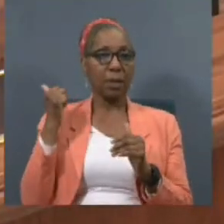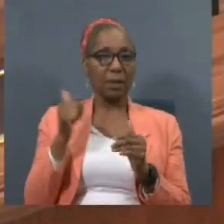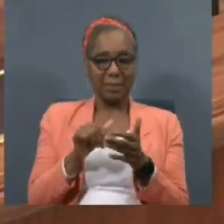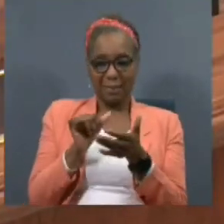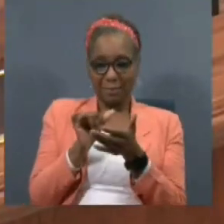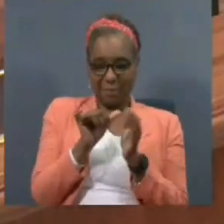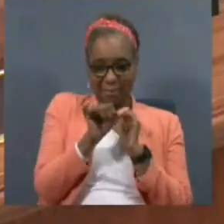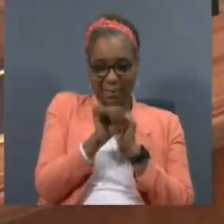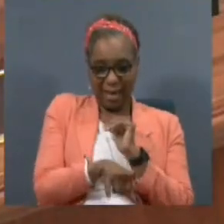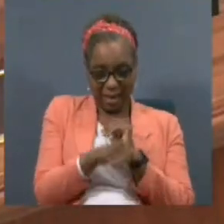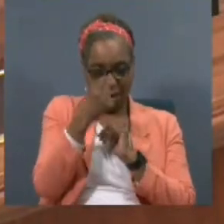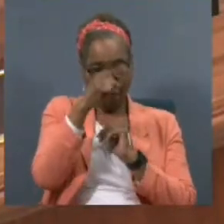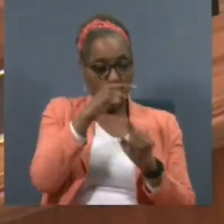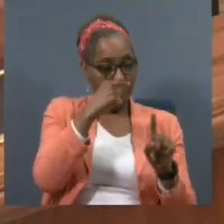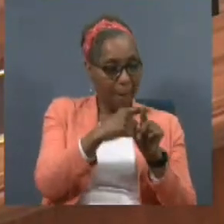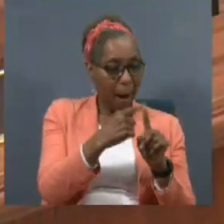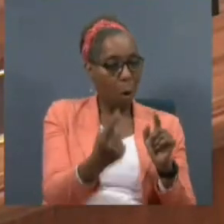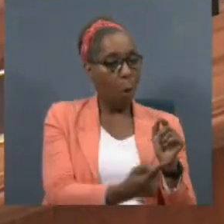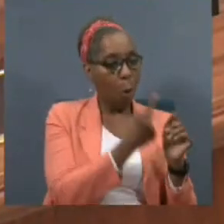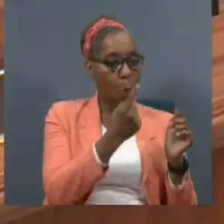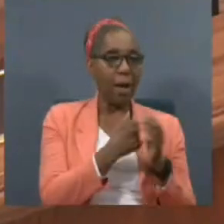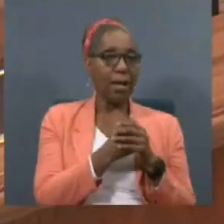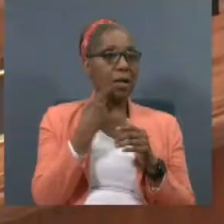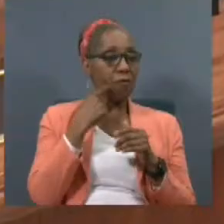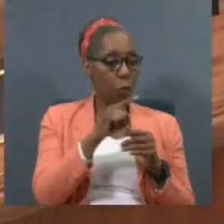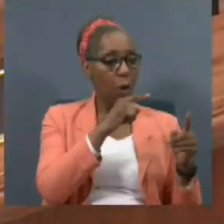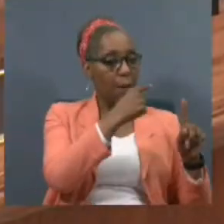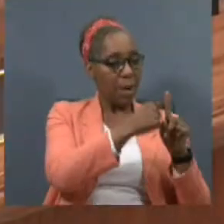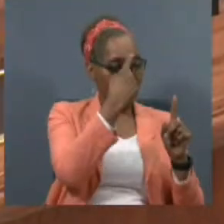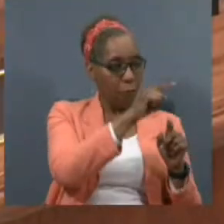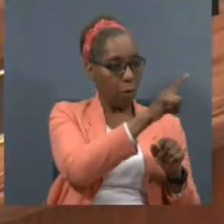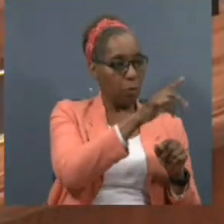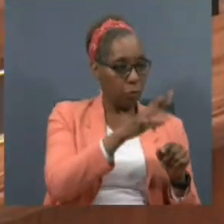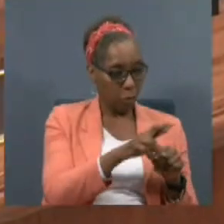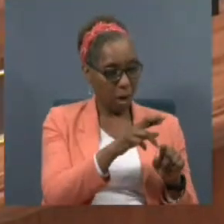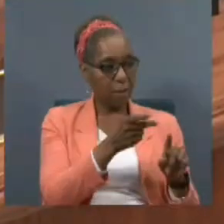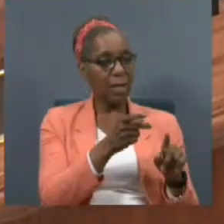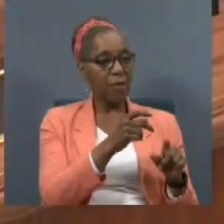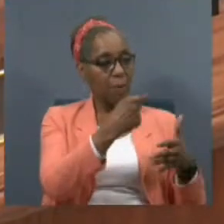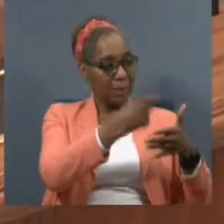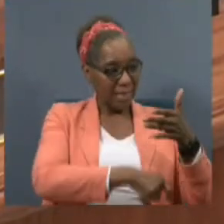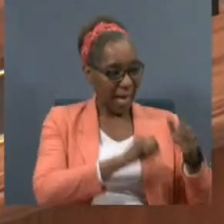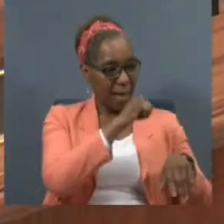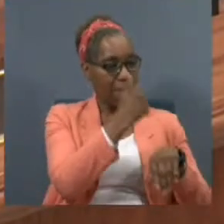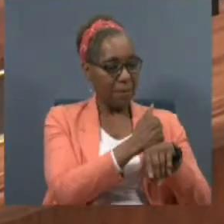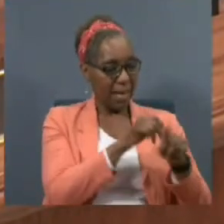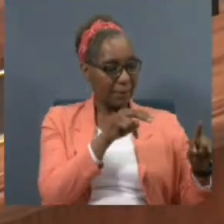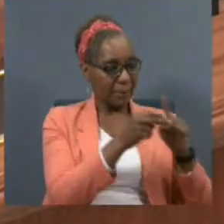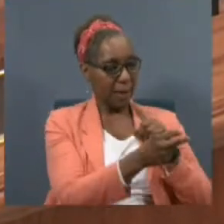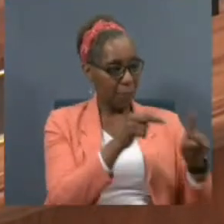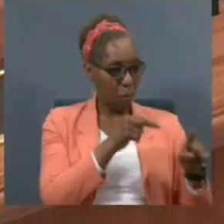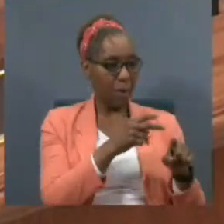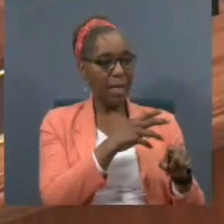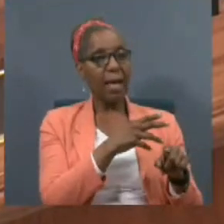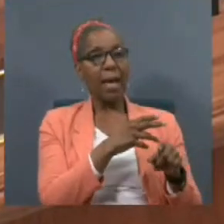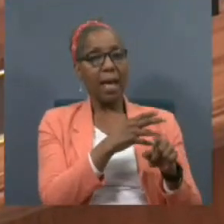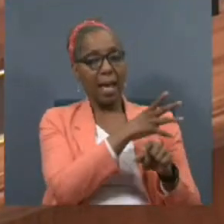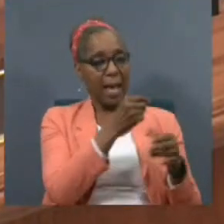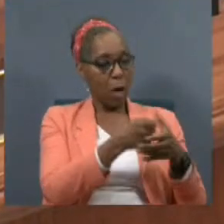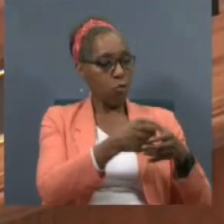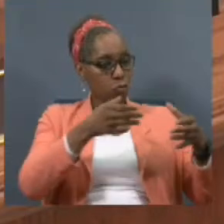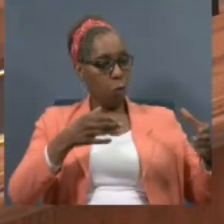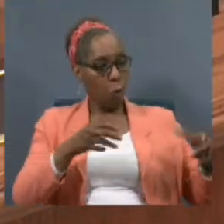this is always for positive. This is for positive for Little Rock from a tax-based standpoint and from a growth